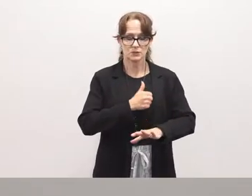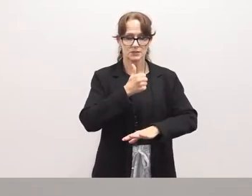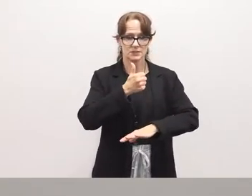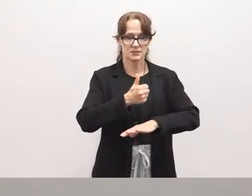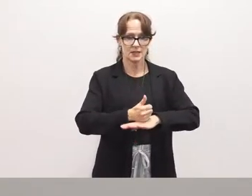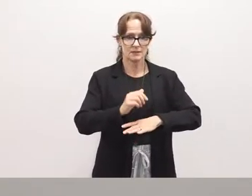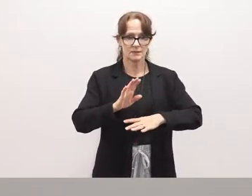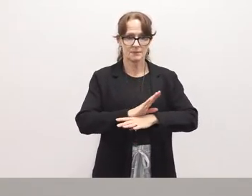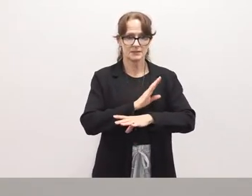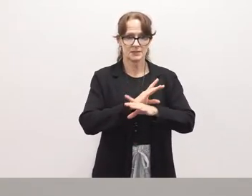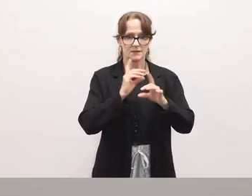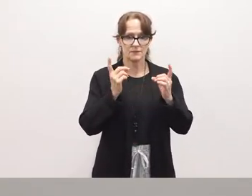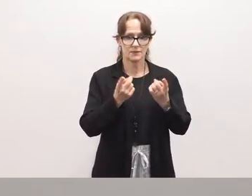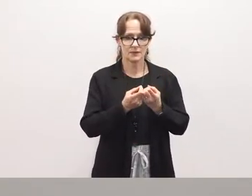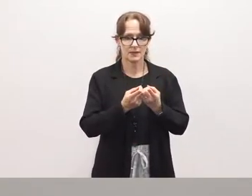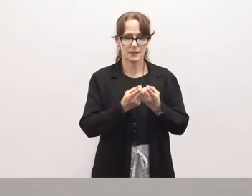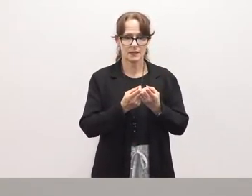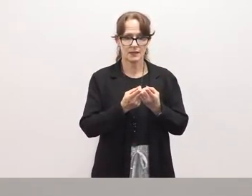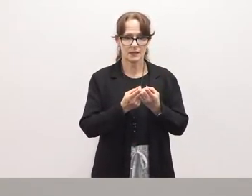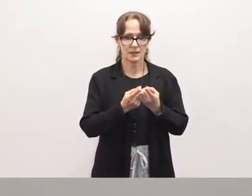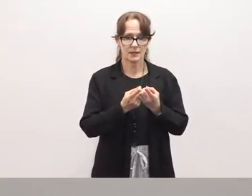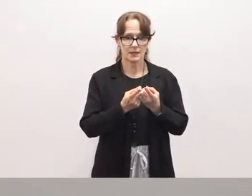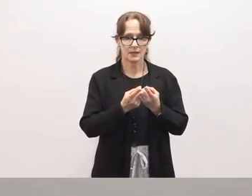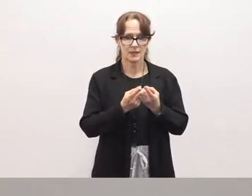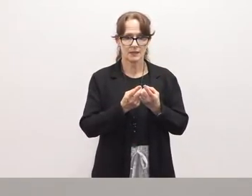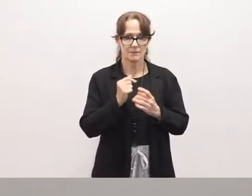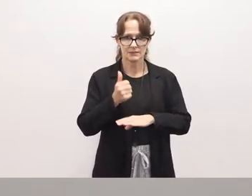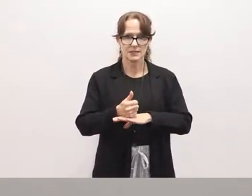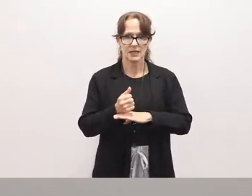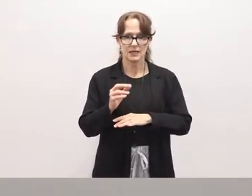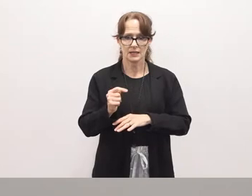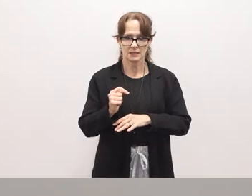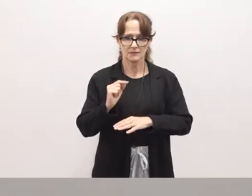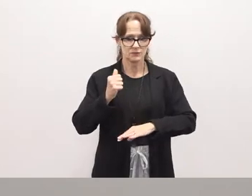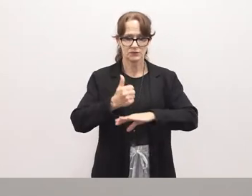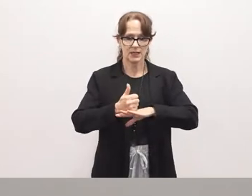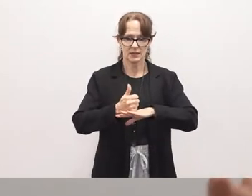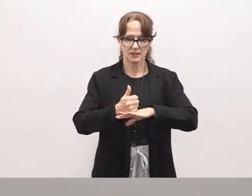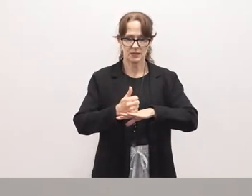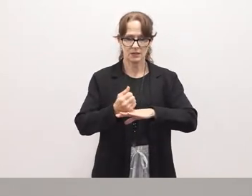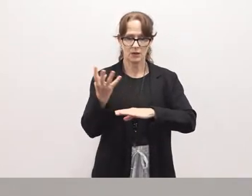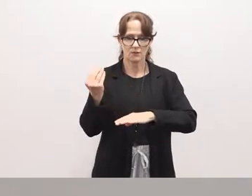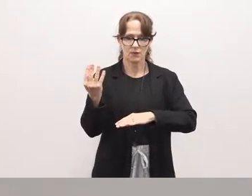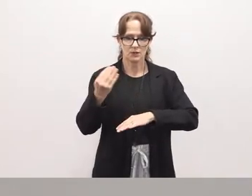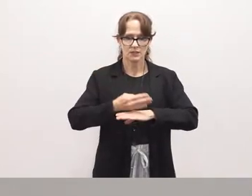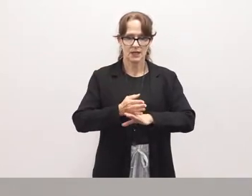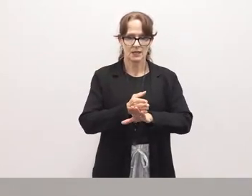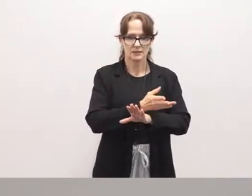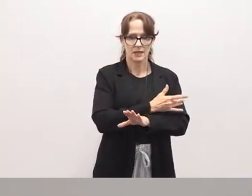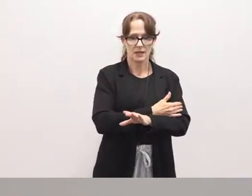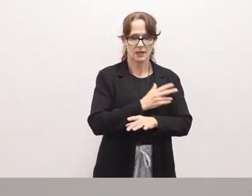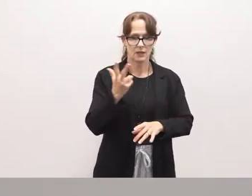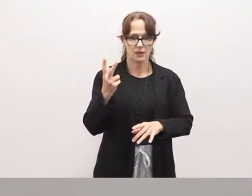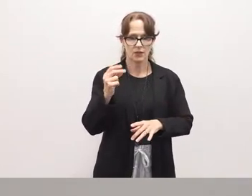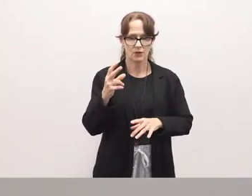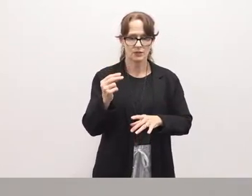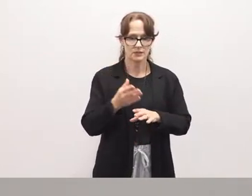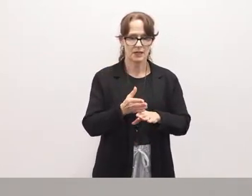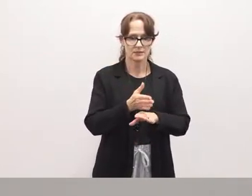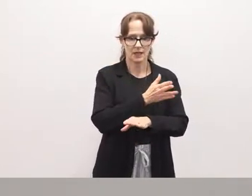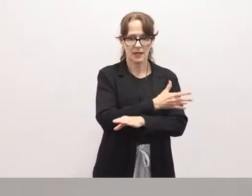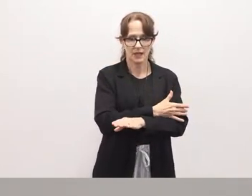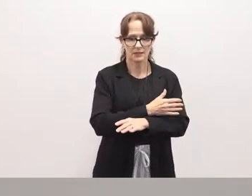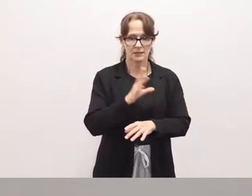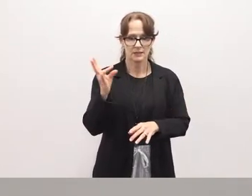of the district is by setting it. And if you set it 14 days ahead of time, or 30 days ahead of time,